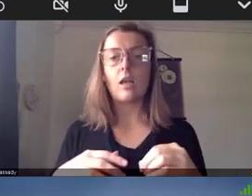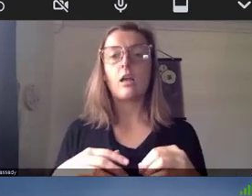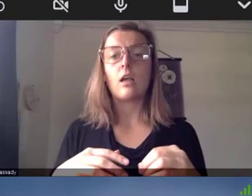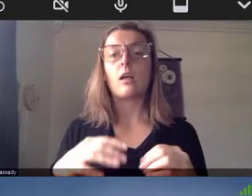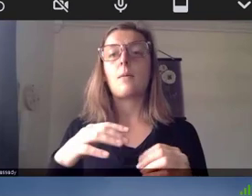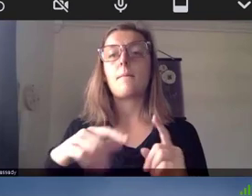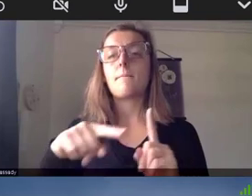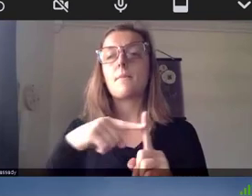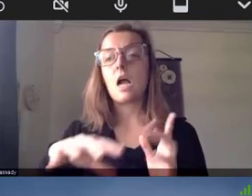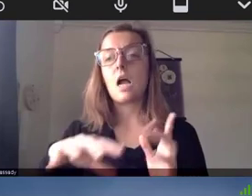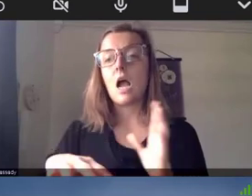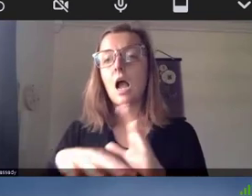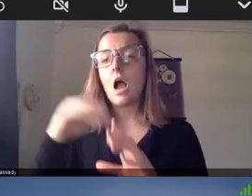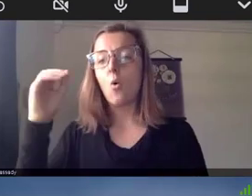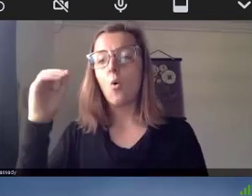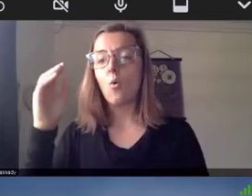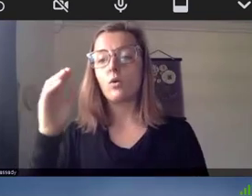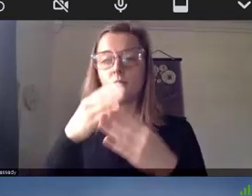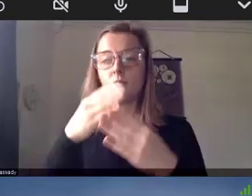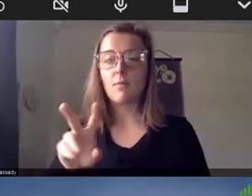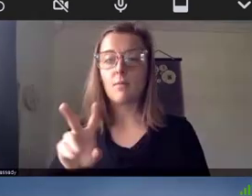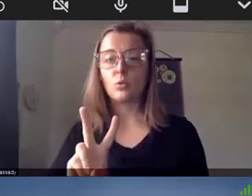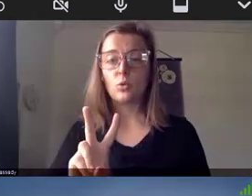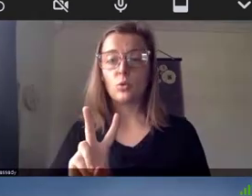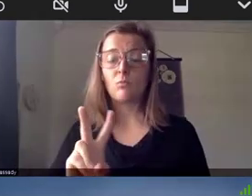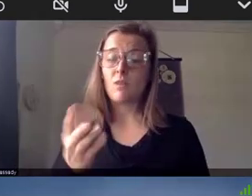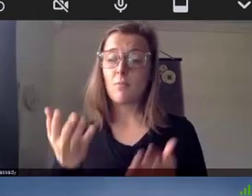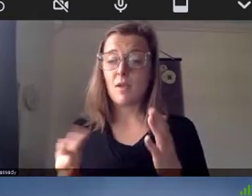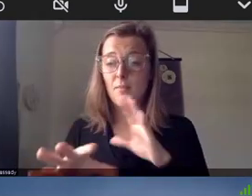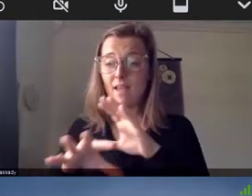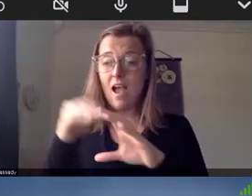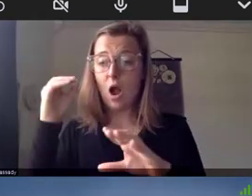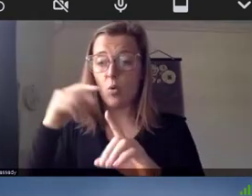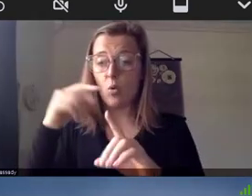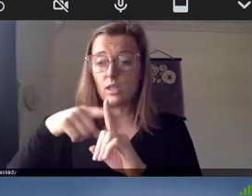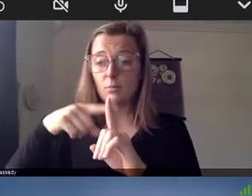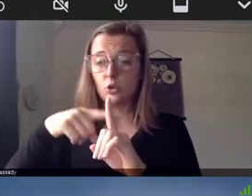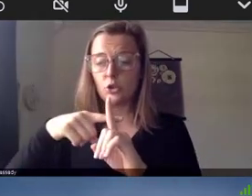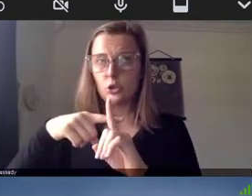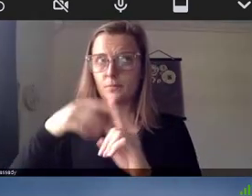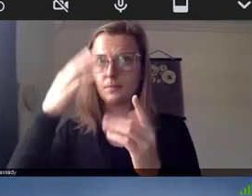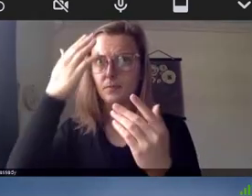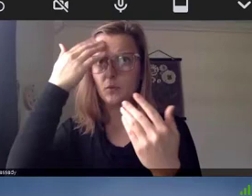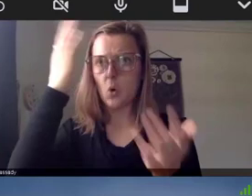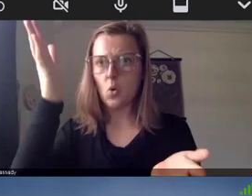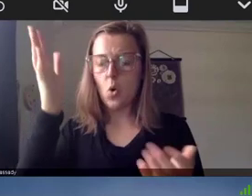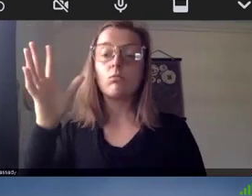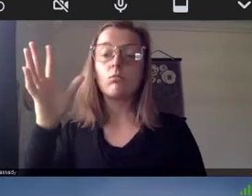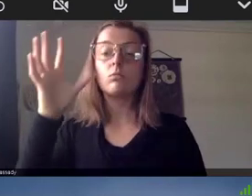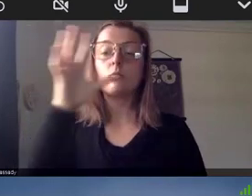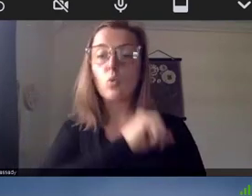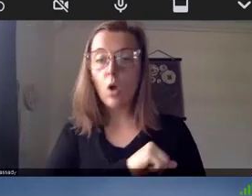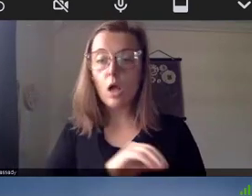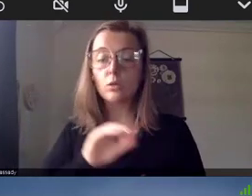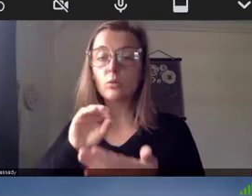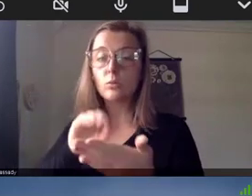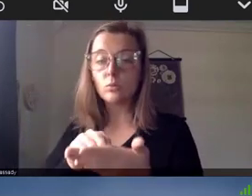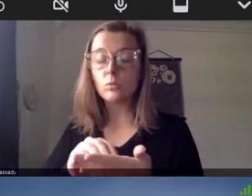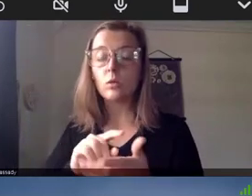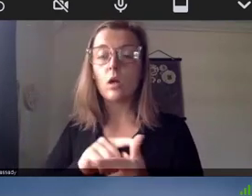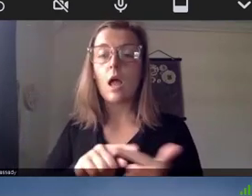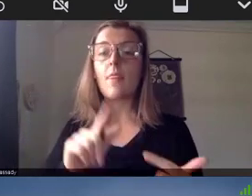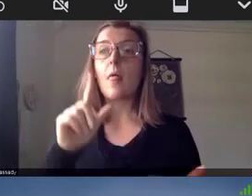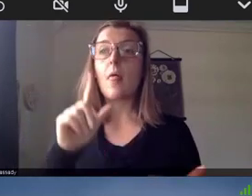temperature, so you guess. And then you guess, and then you check at the end, and then you see how much your parameters are changing with temperature,